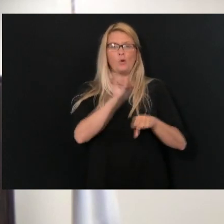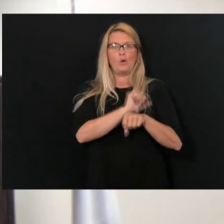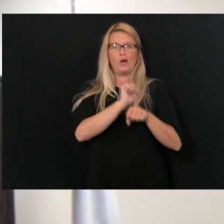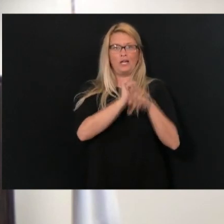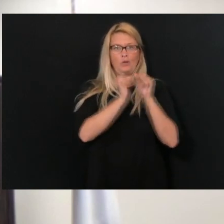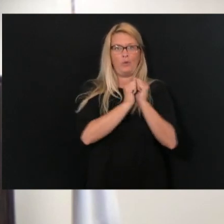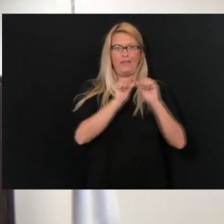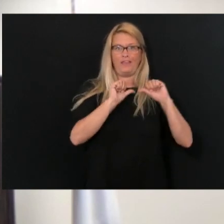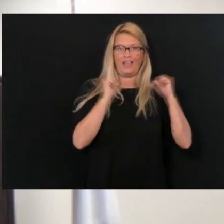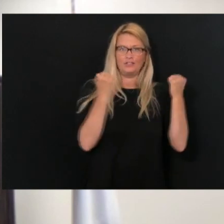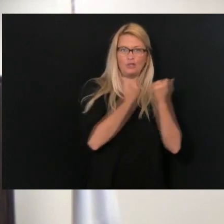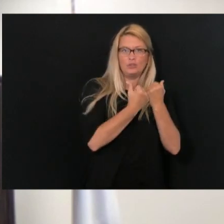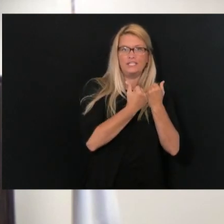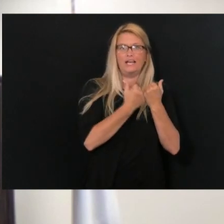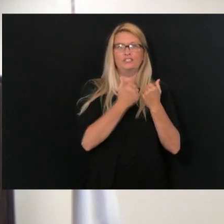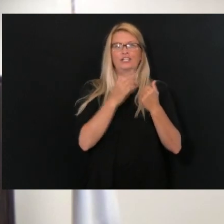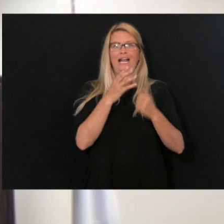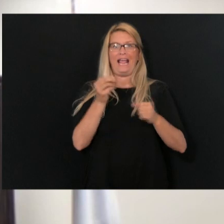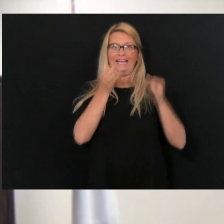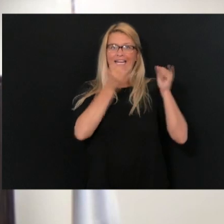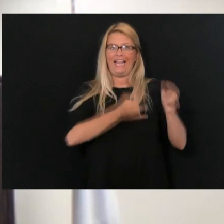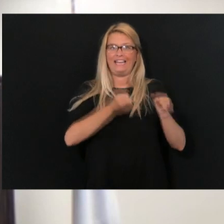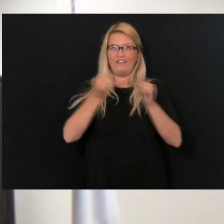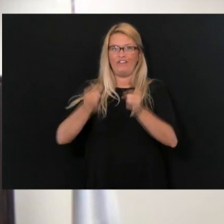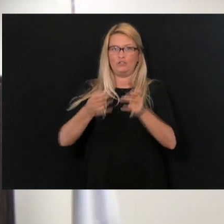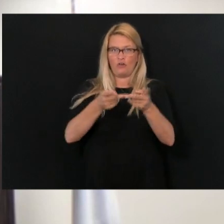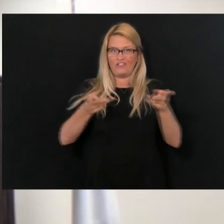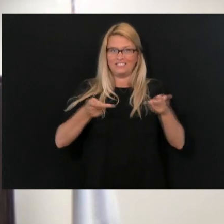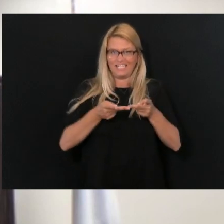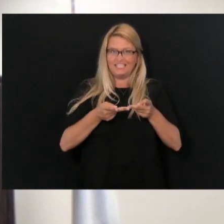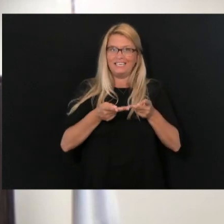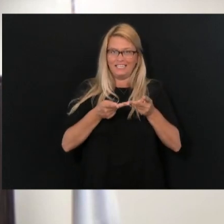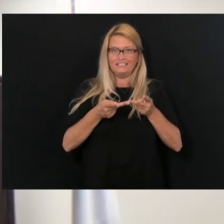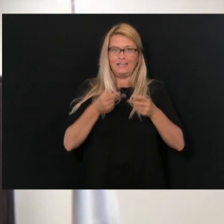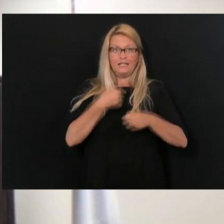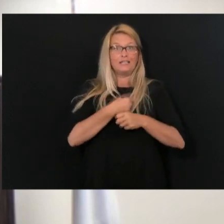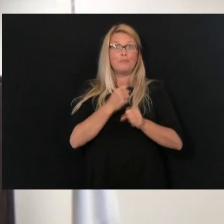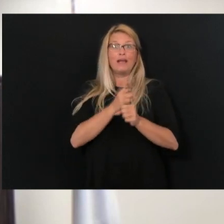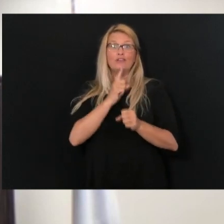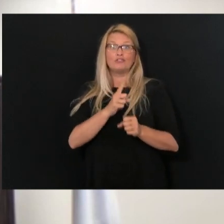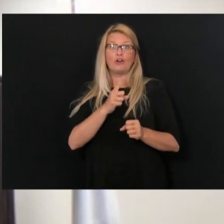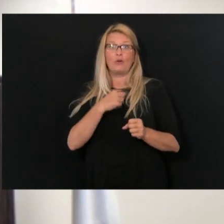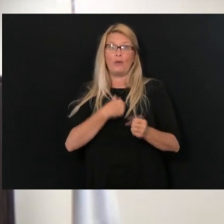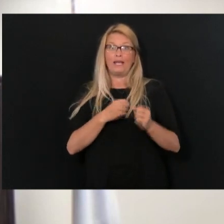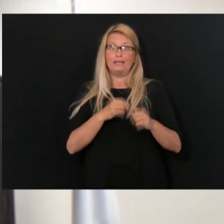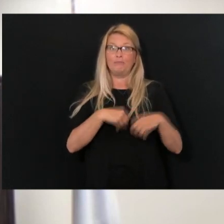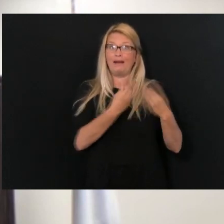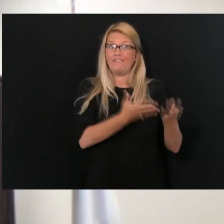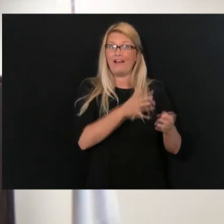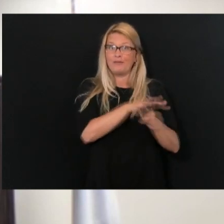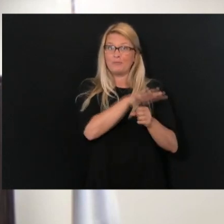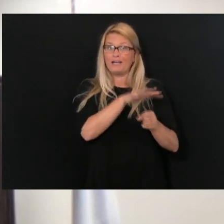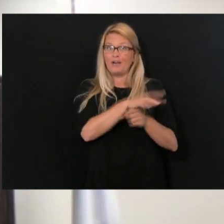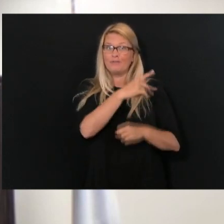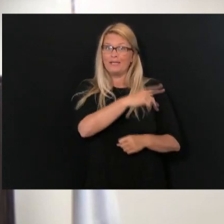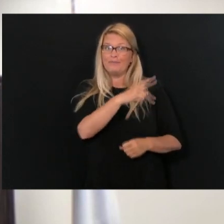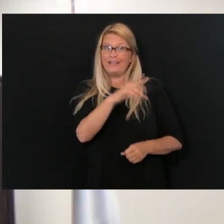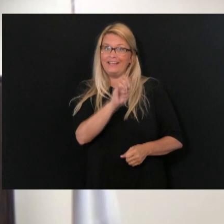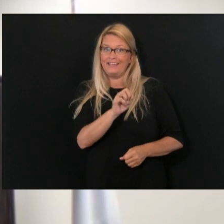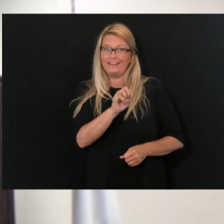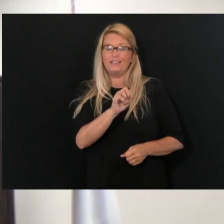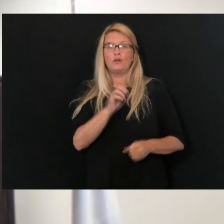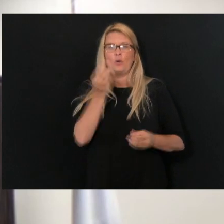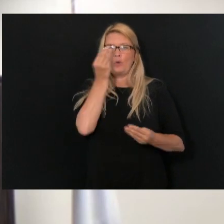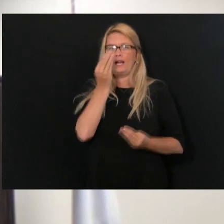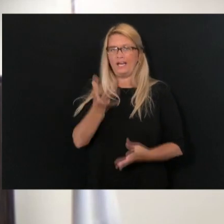with the individual facilities to make sure that we help them stay on top of PPE rates. We'll let you